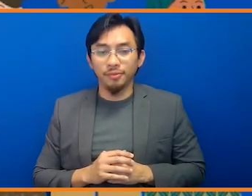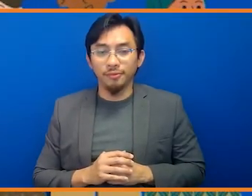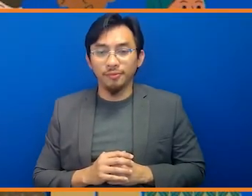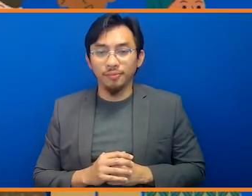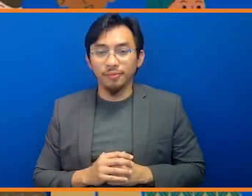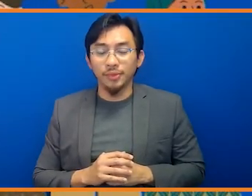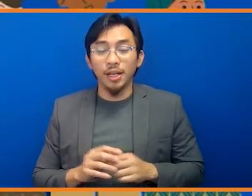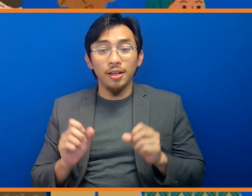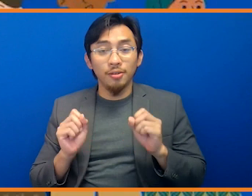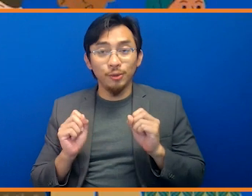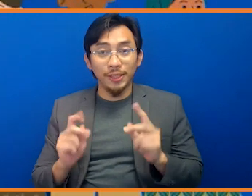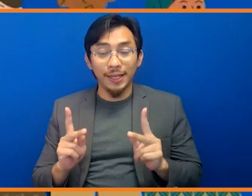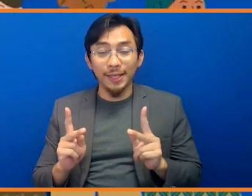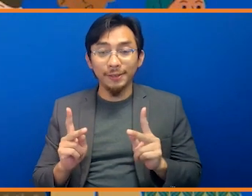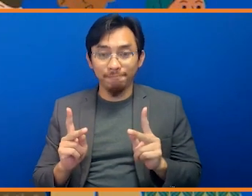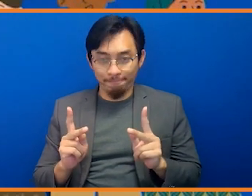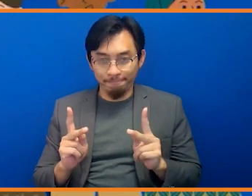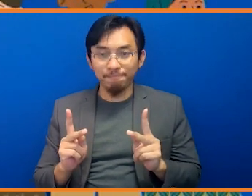Okay.